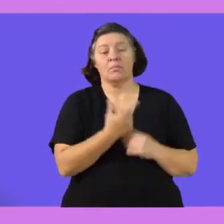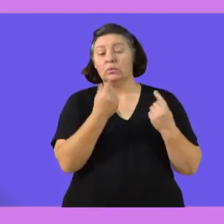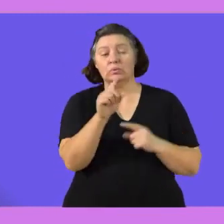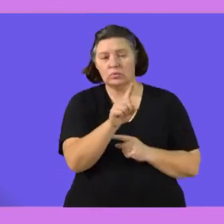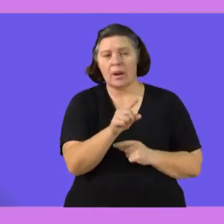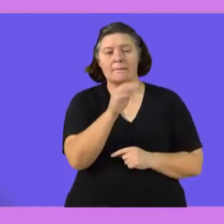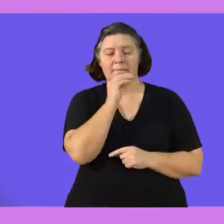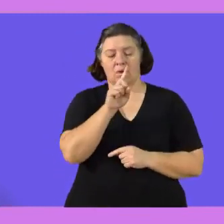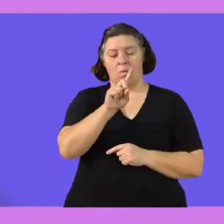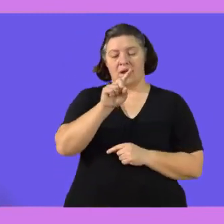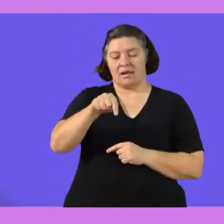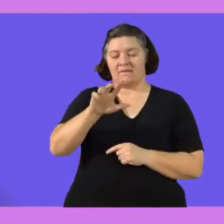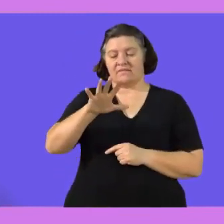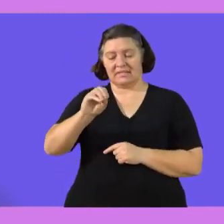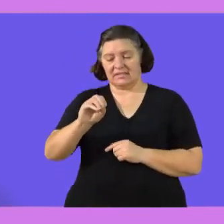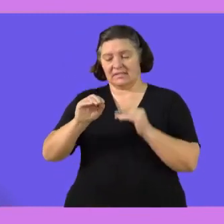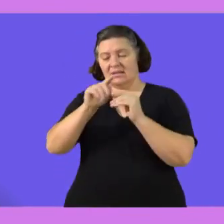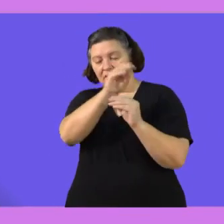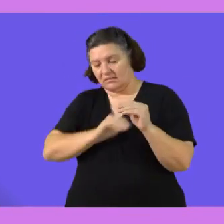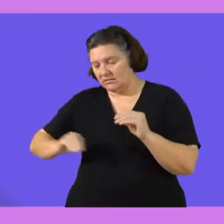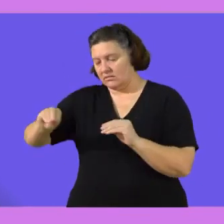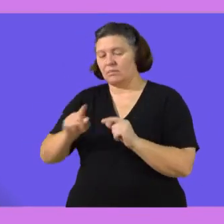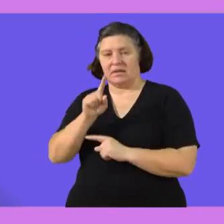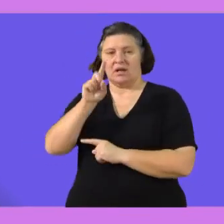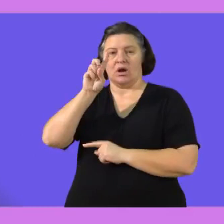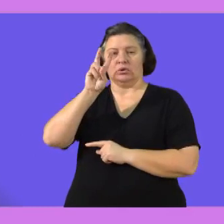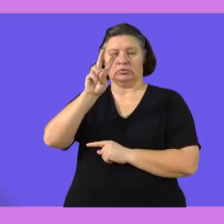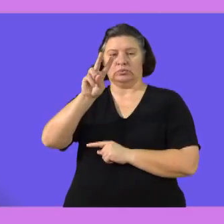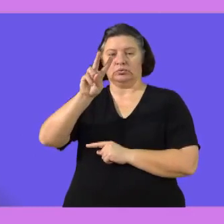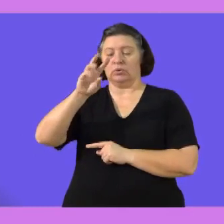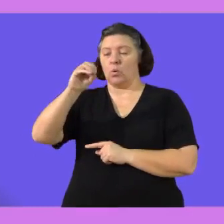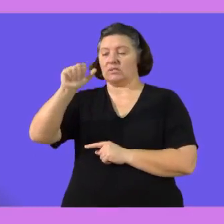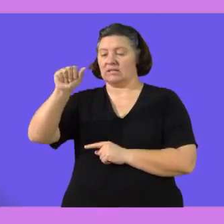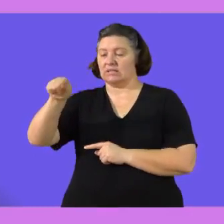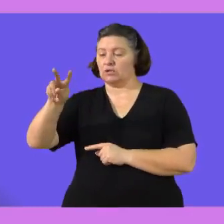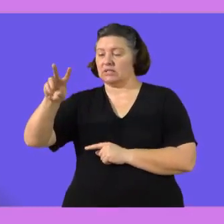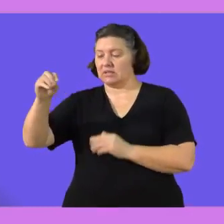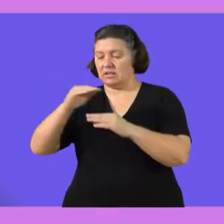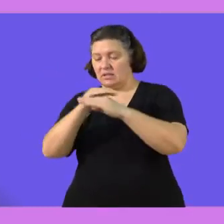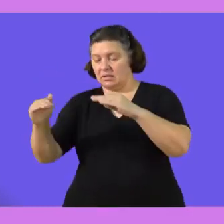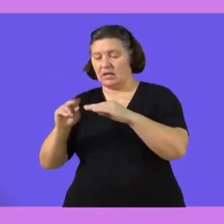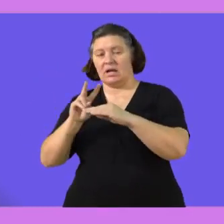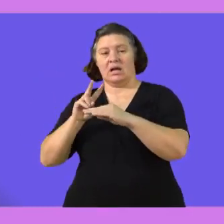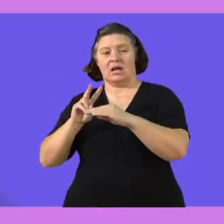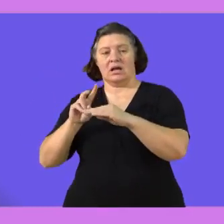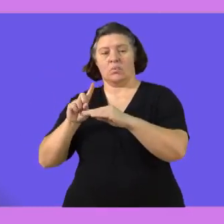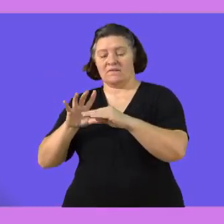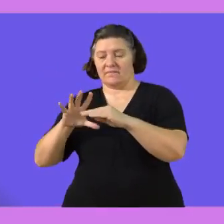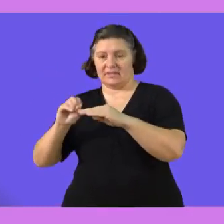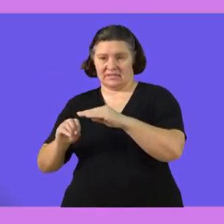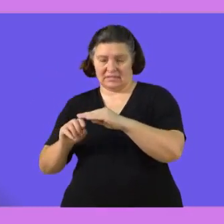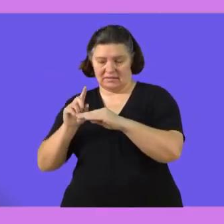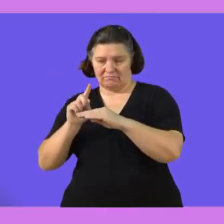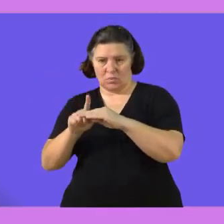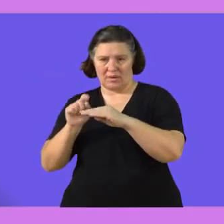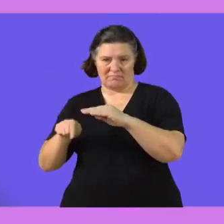that, I'm going to take 206 rand 20 cents and I'm going to divide it by the rate. Remember, normally we'll say the